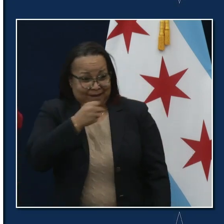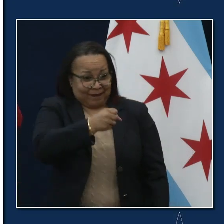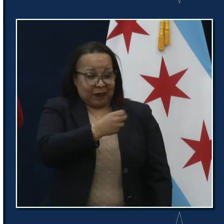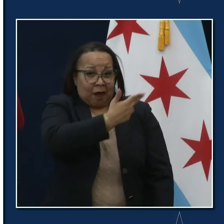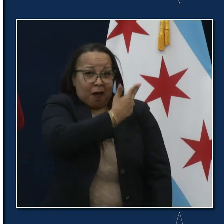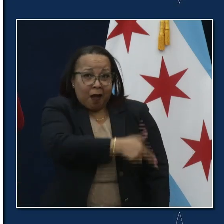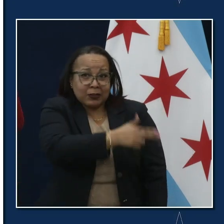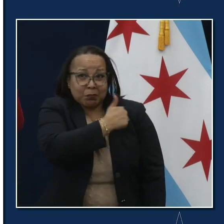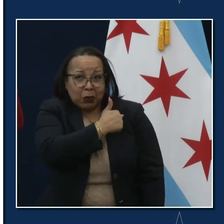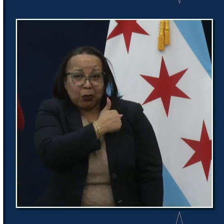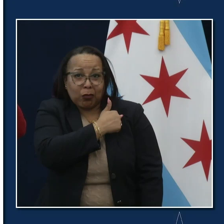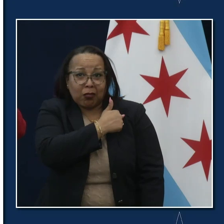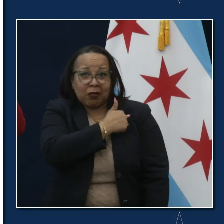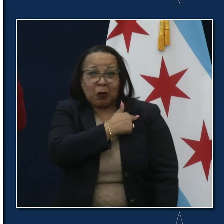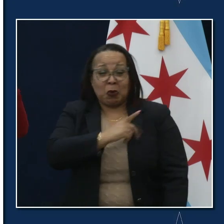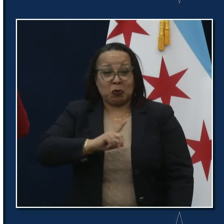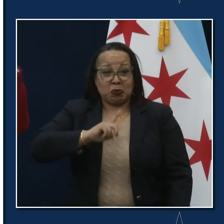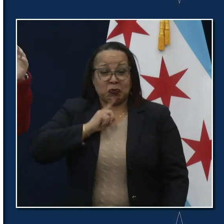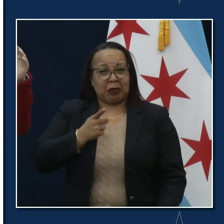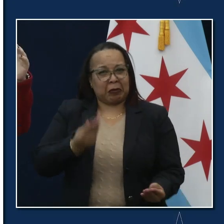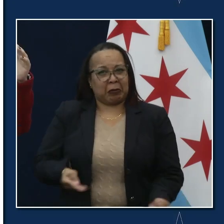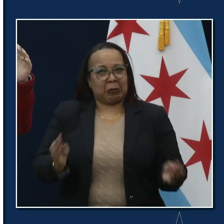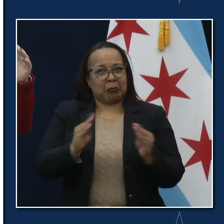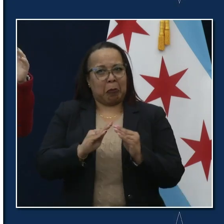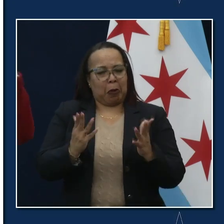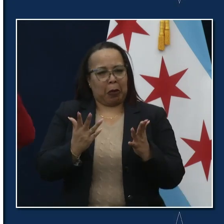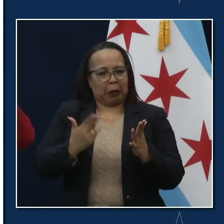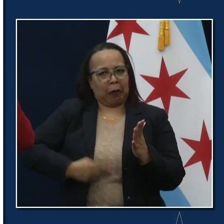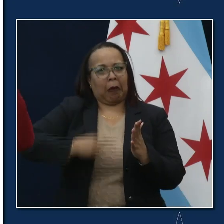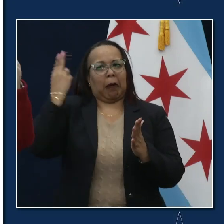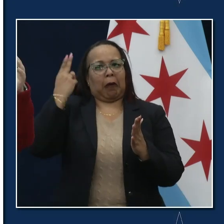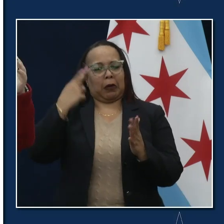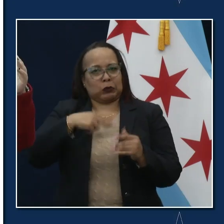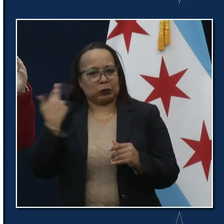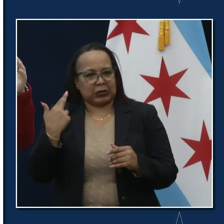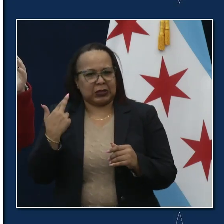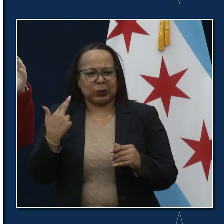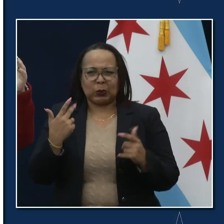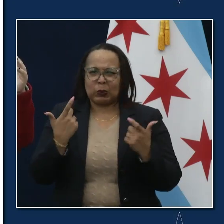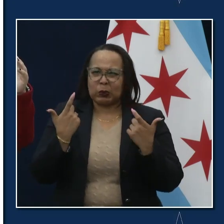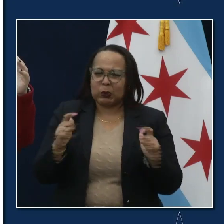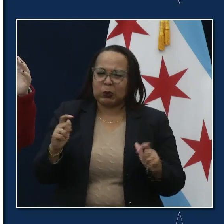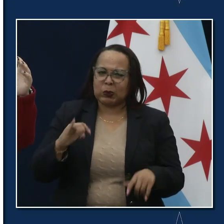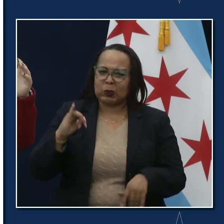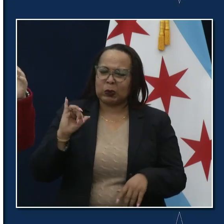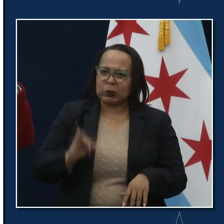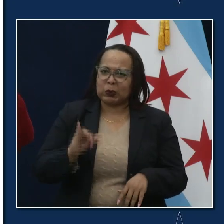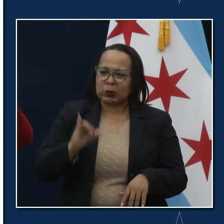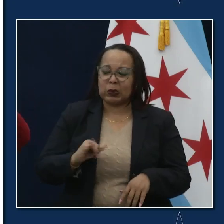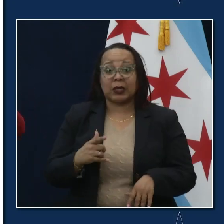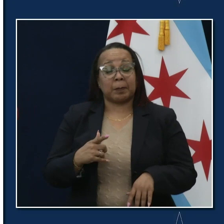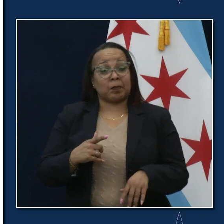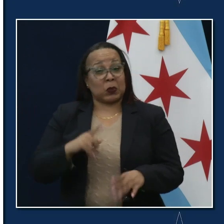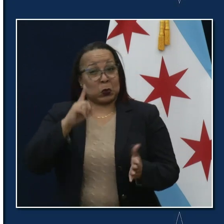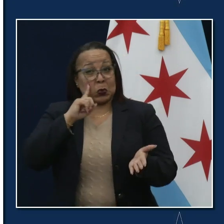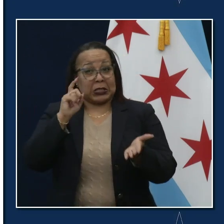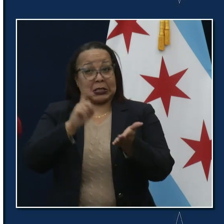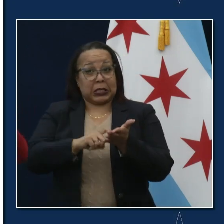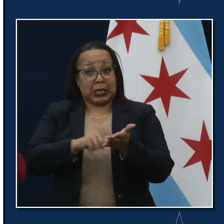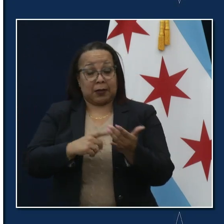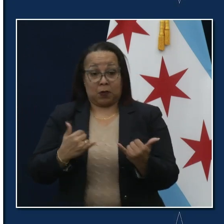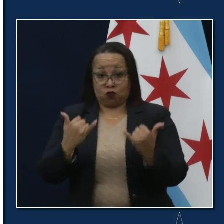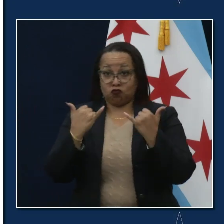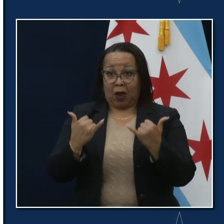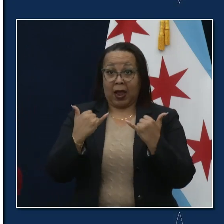3 times as high, 300%. That's huge from a medical perspective. And you can see that even